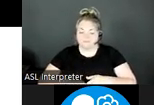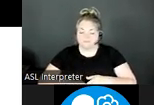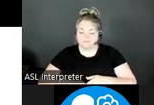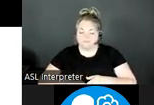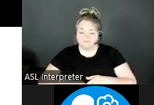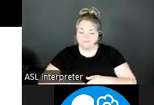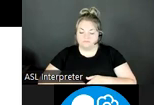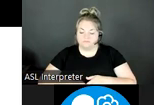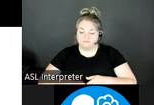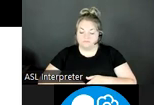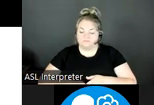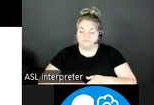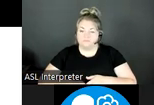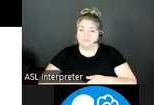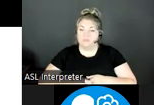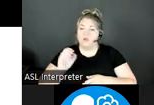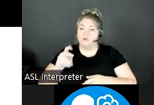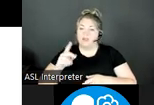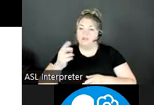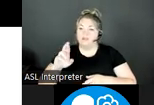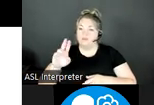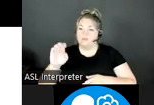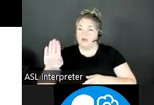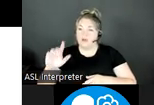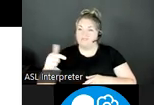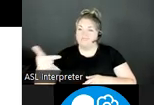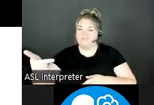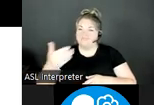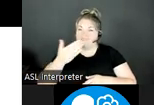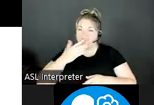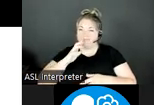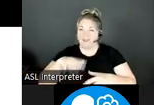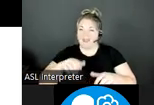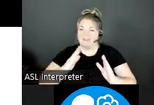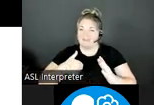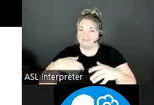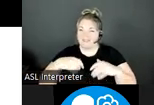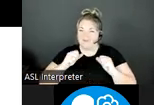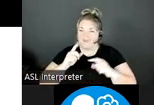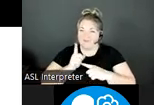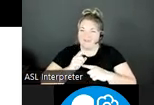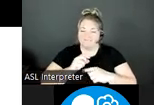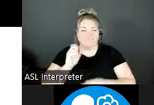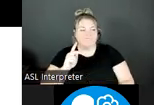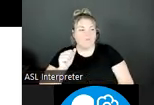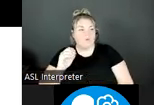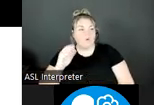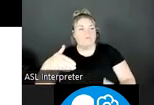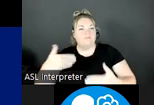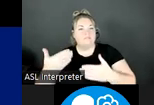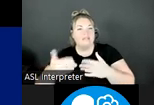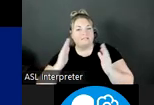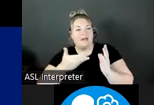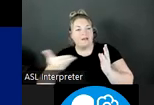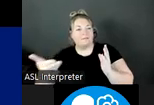All right, Dr. Rob, I'm turning it back to you. Thanks for letting me take over for a minute. Okay. All right, so what's the next